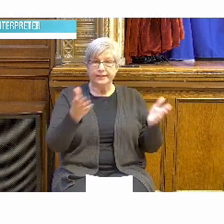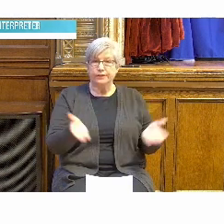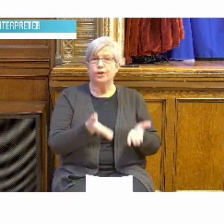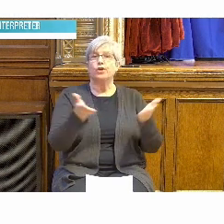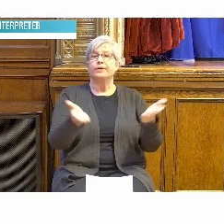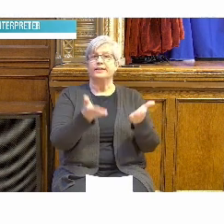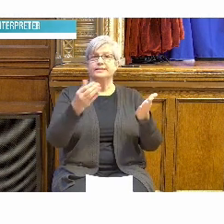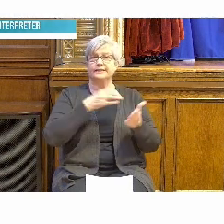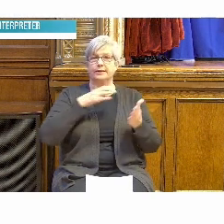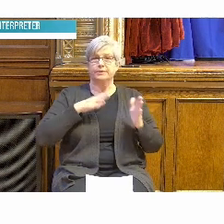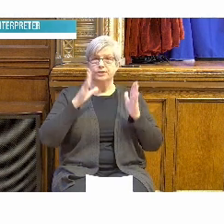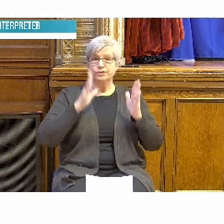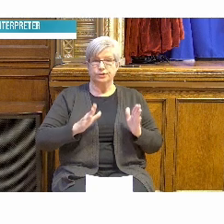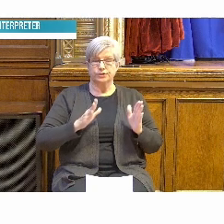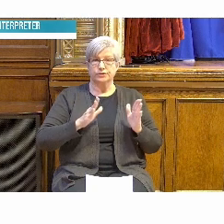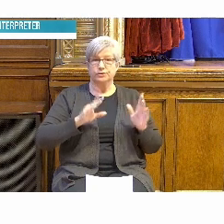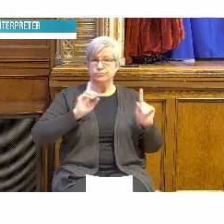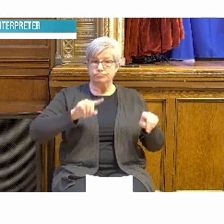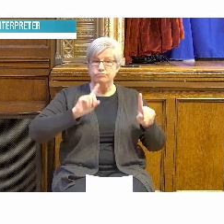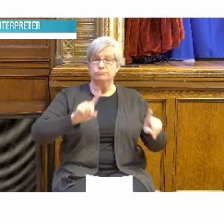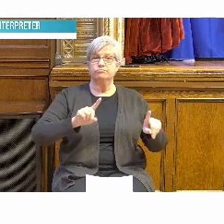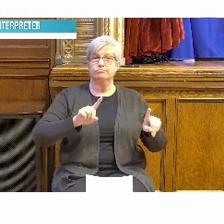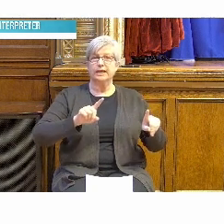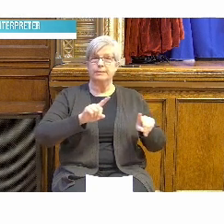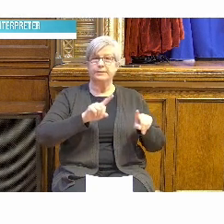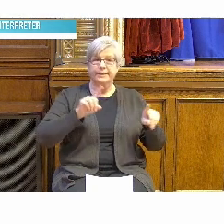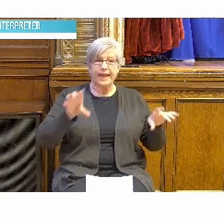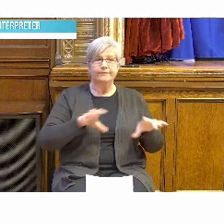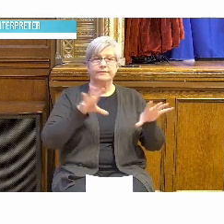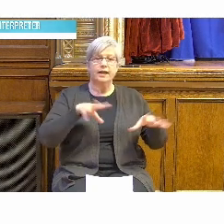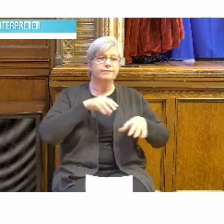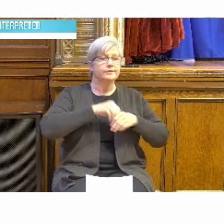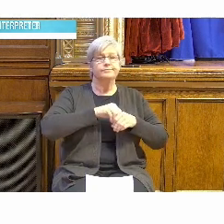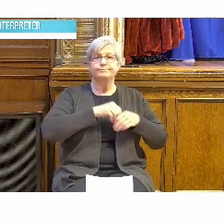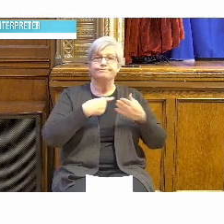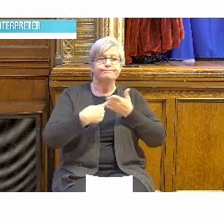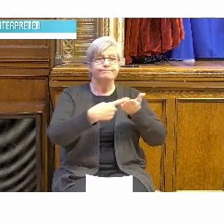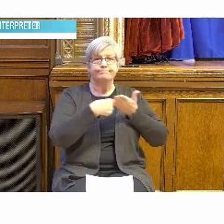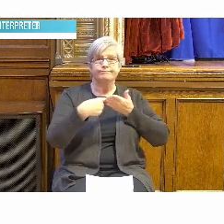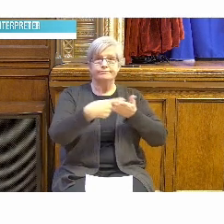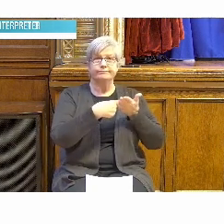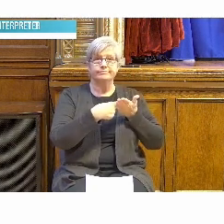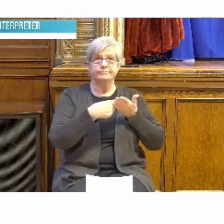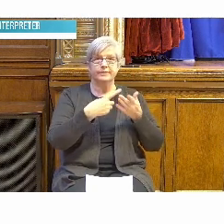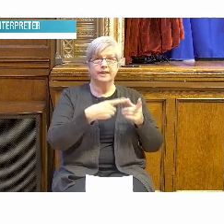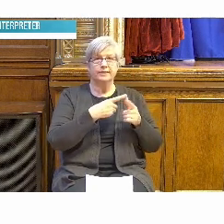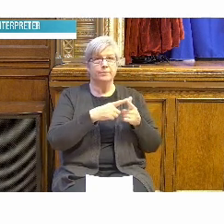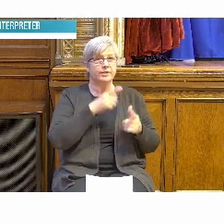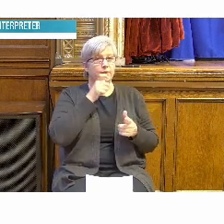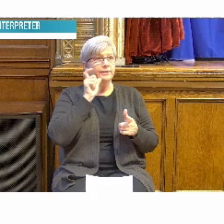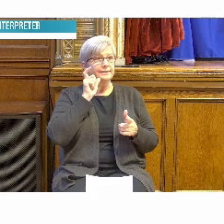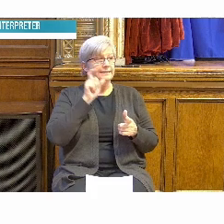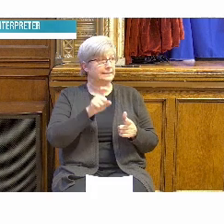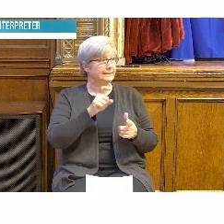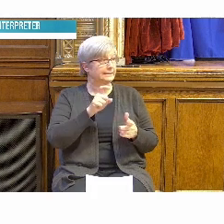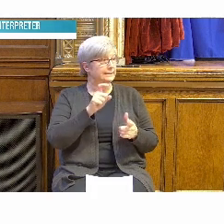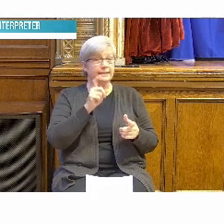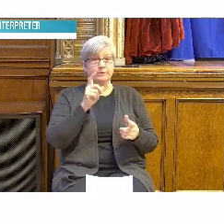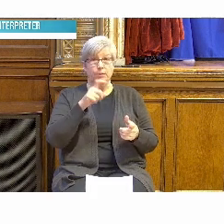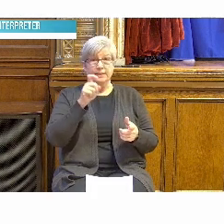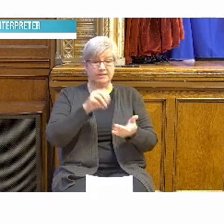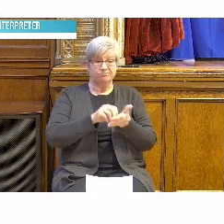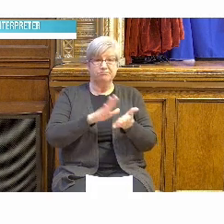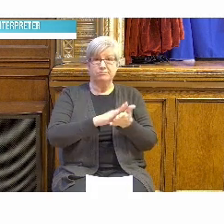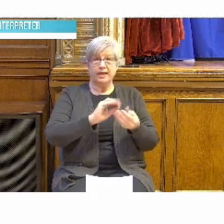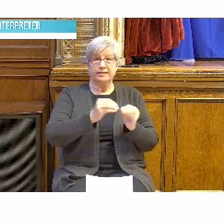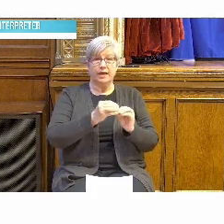encourage commissioners to attend and be actively engaged, then we don't see the need to put a number on it, then certainly we